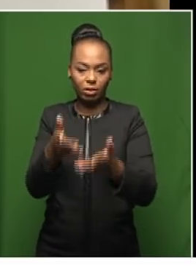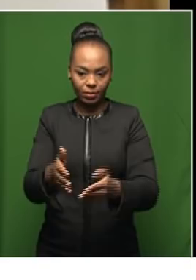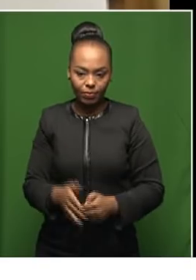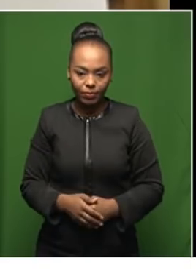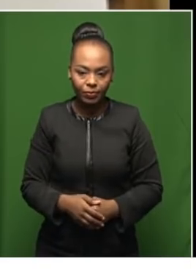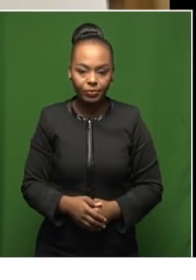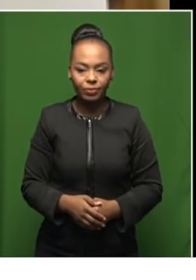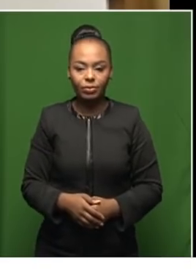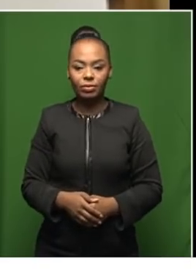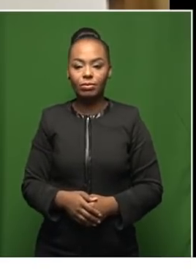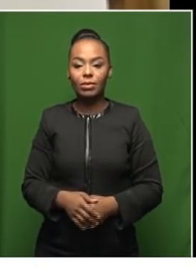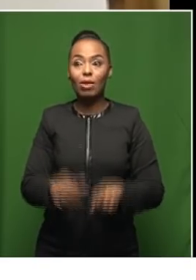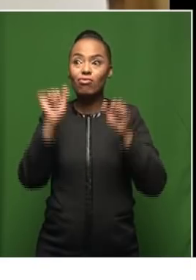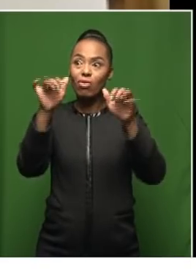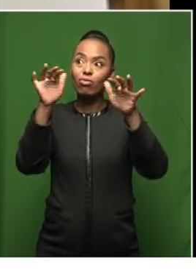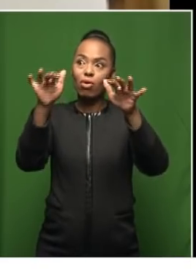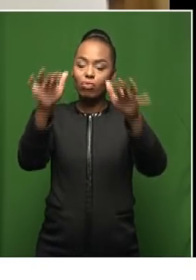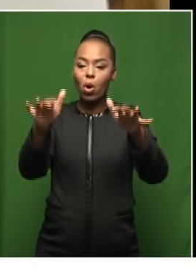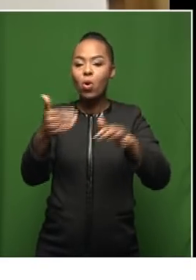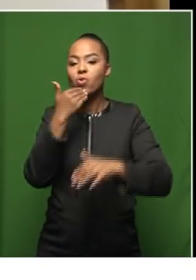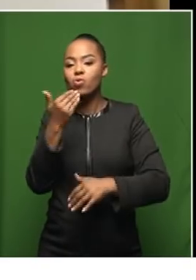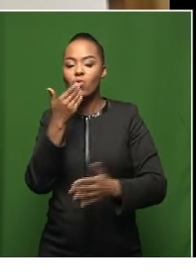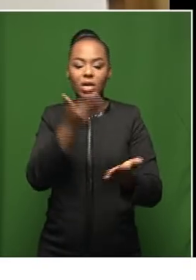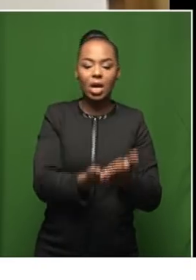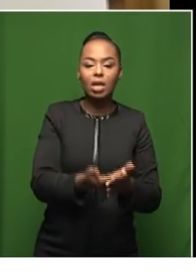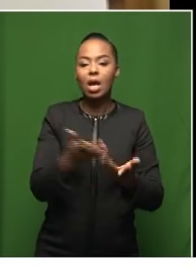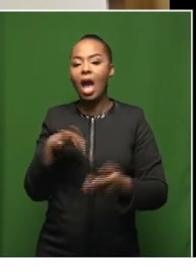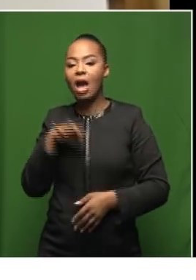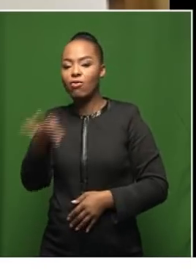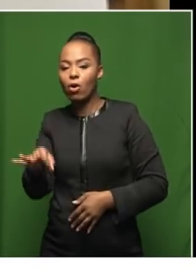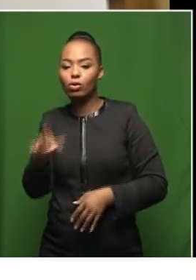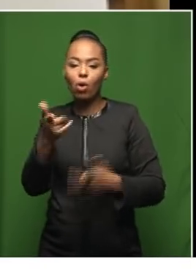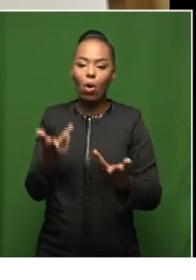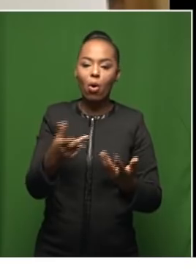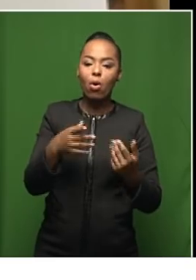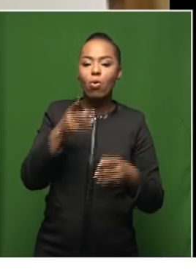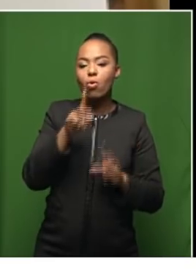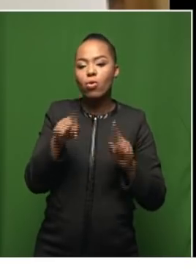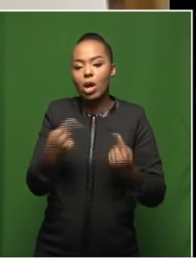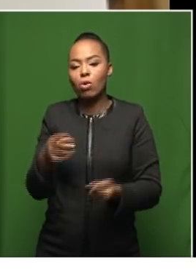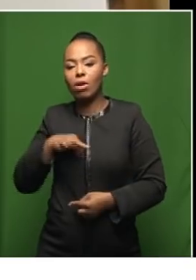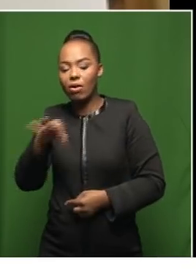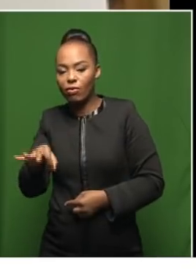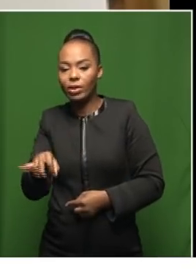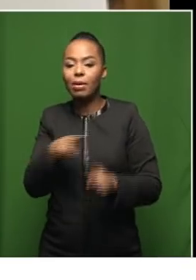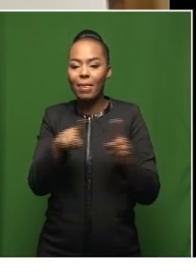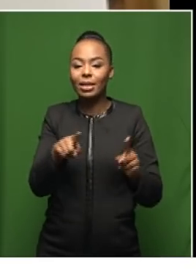whole population, not on the basis of who can or cannot afford, but on the basis of which category needs to get